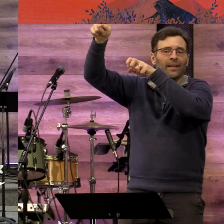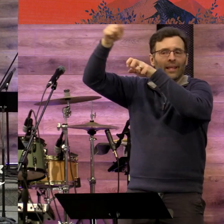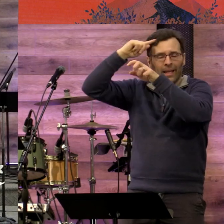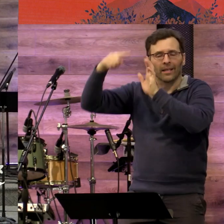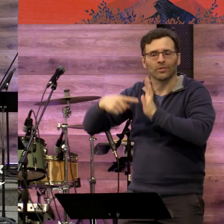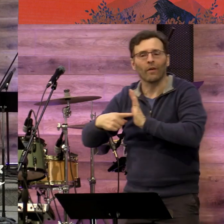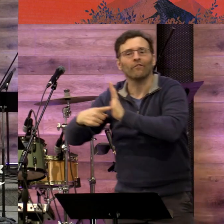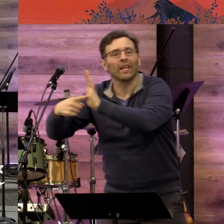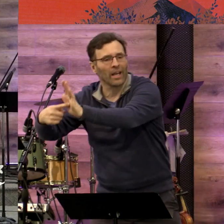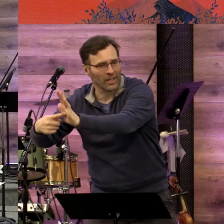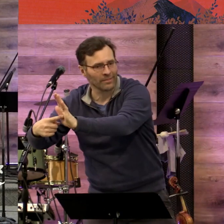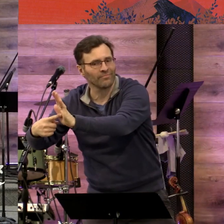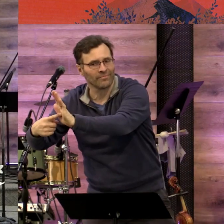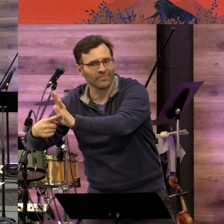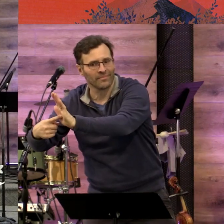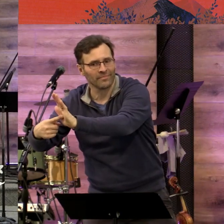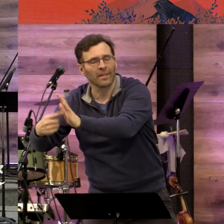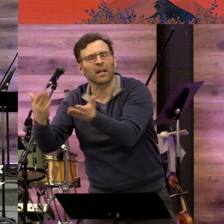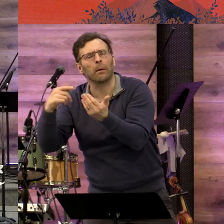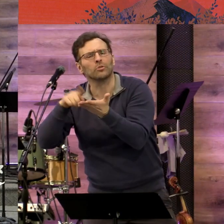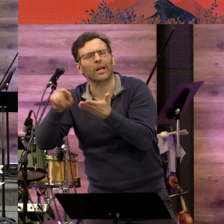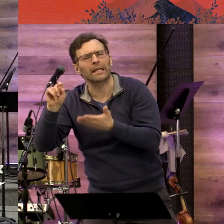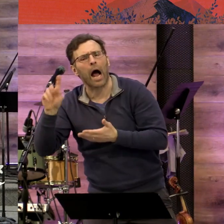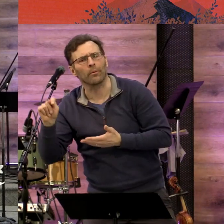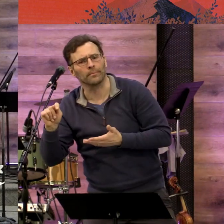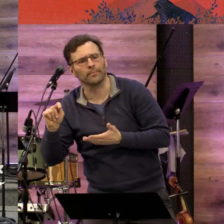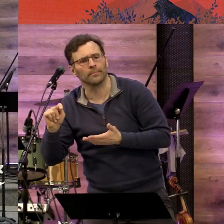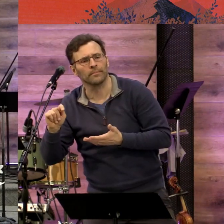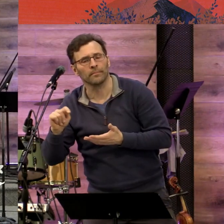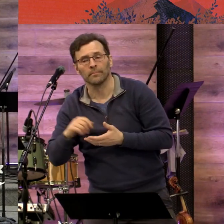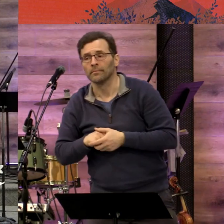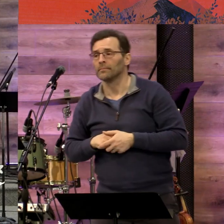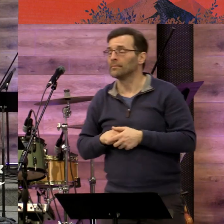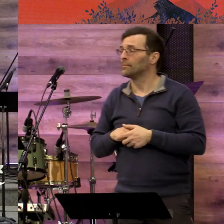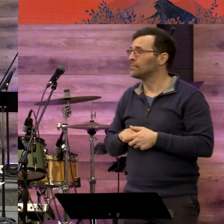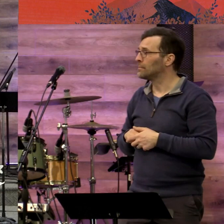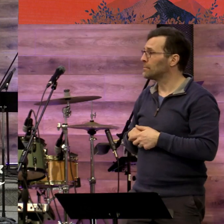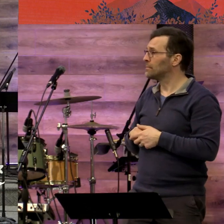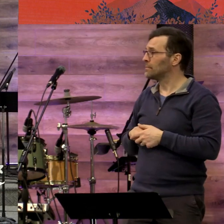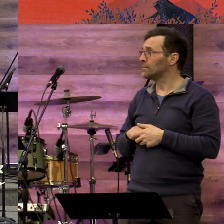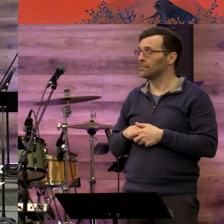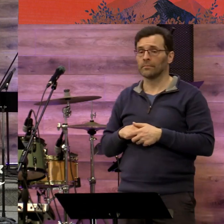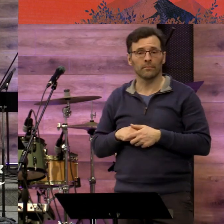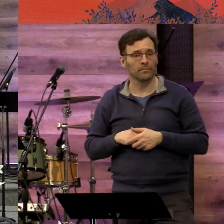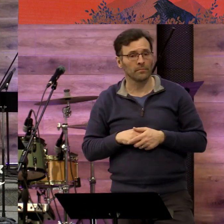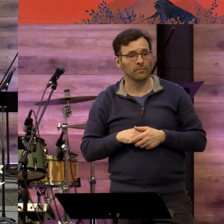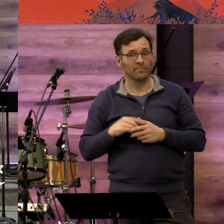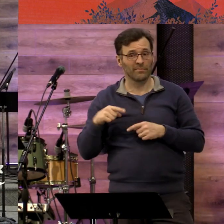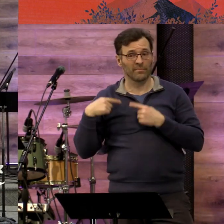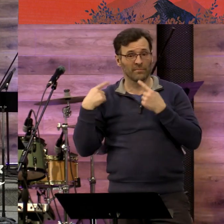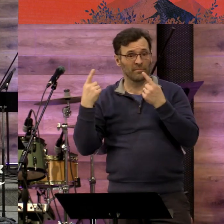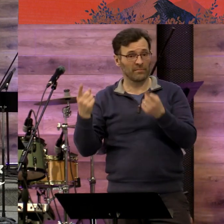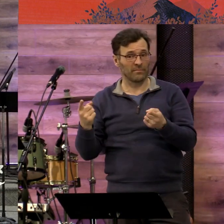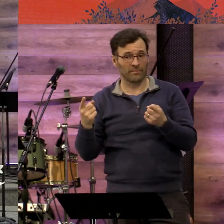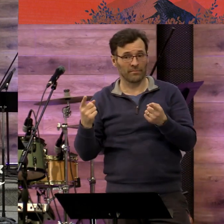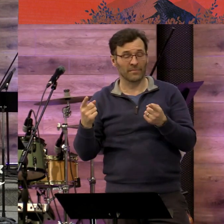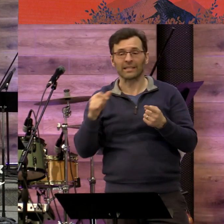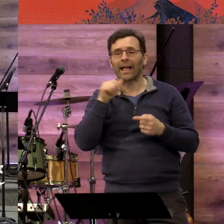revealed. Come check it out. It's not as though God had been silent before Jesus